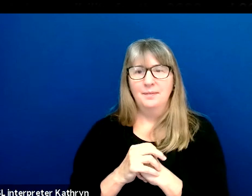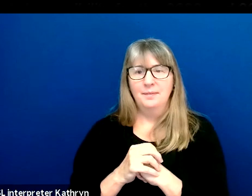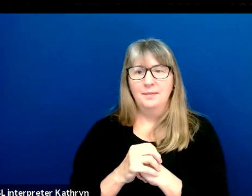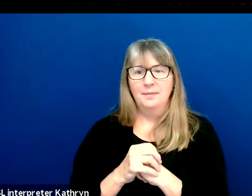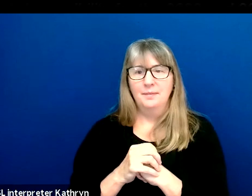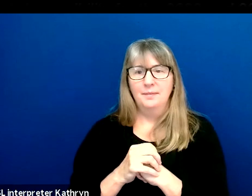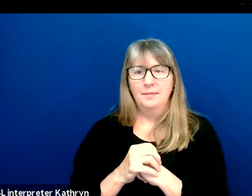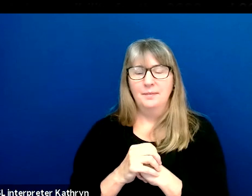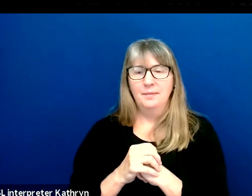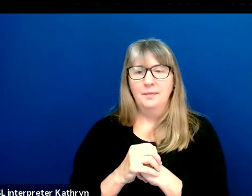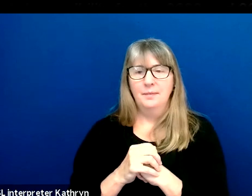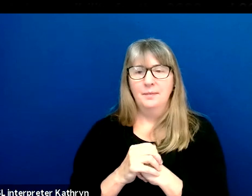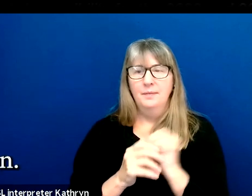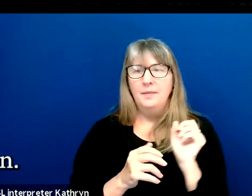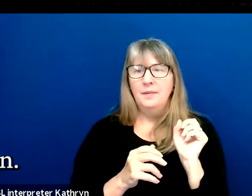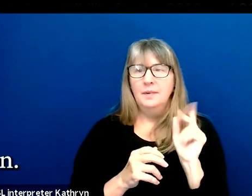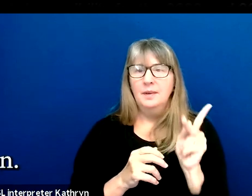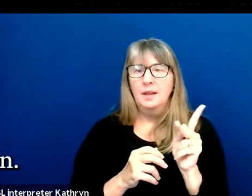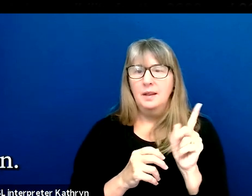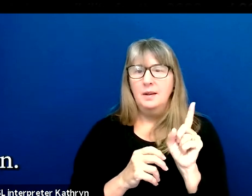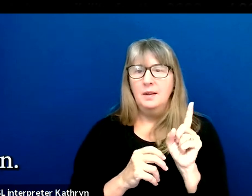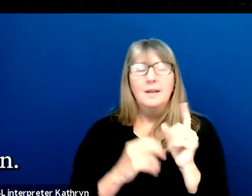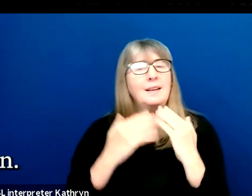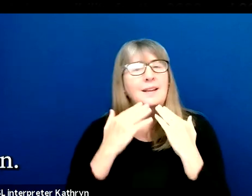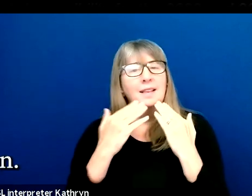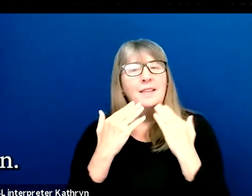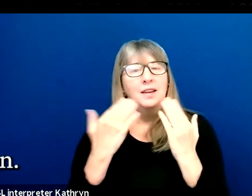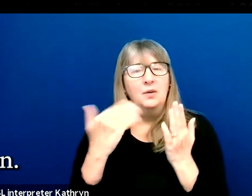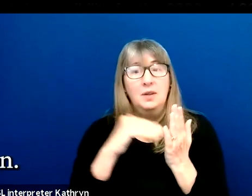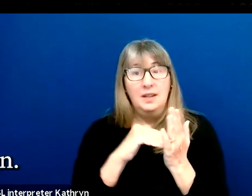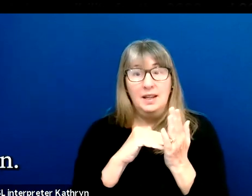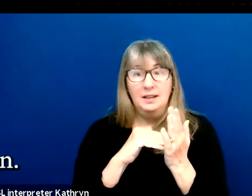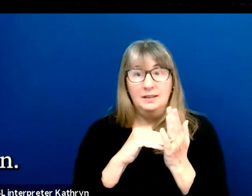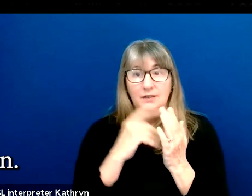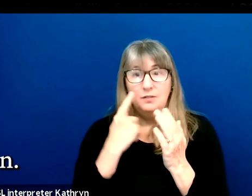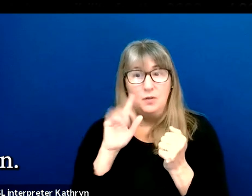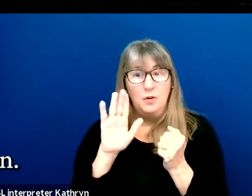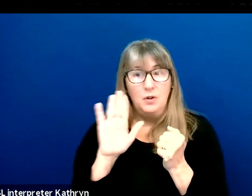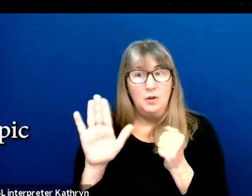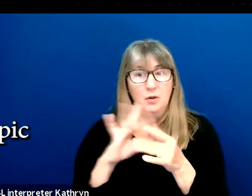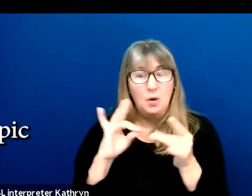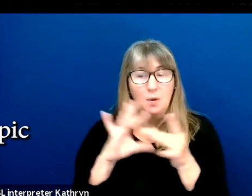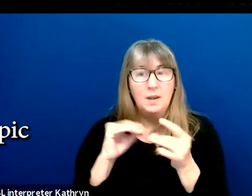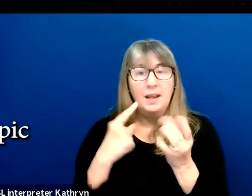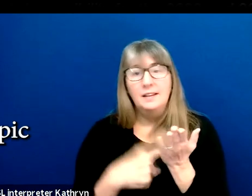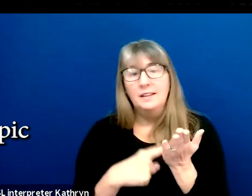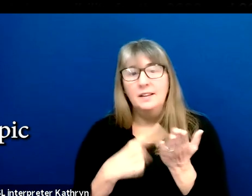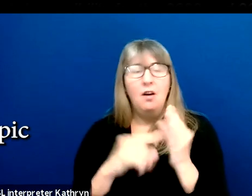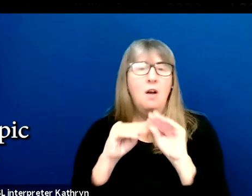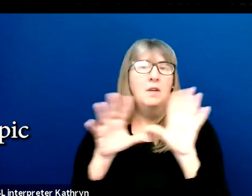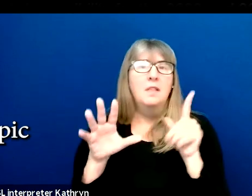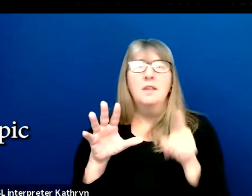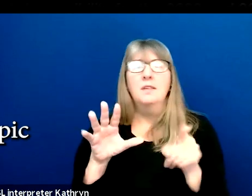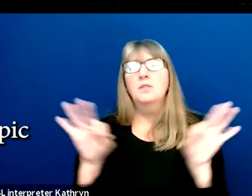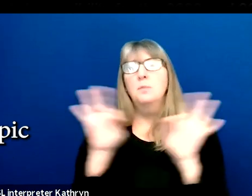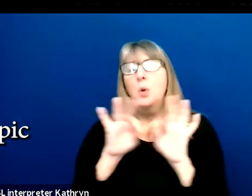Okay, give me one moment. Thank you again, Argyros, for that comment and discussion. Obviously, this is such an important